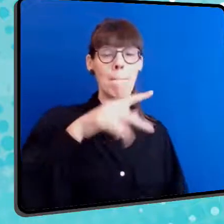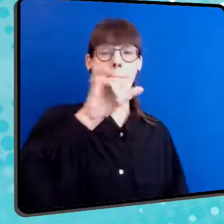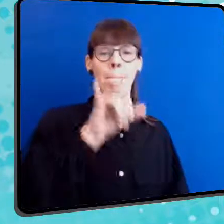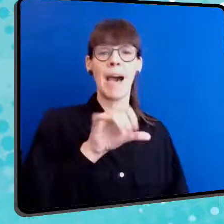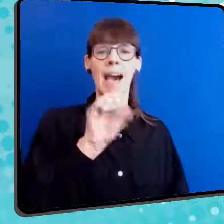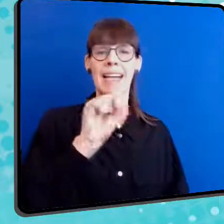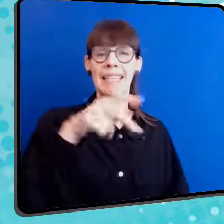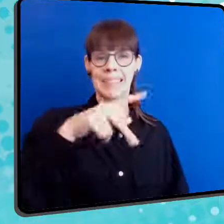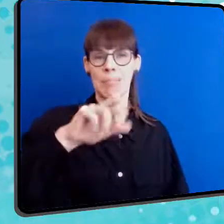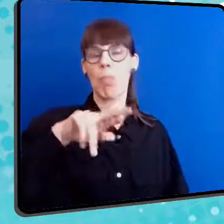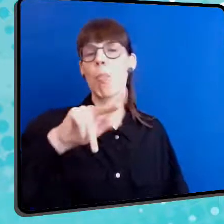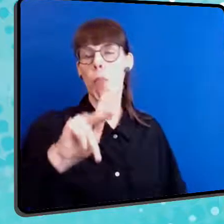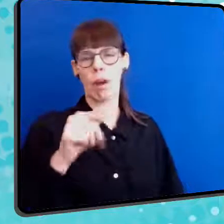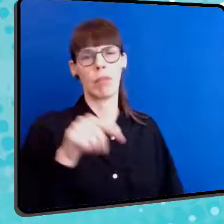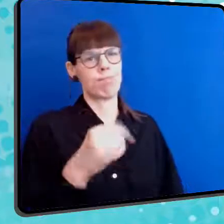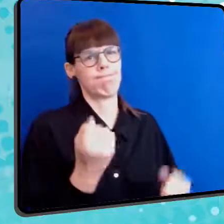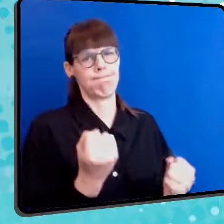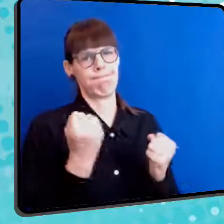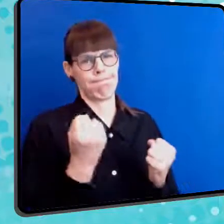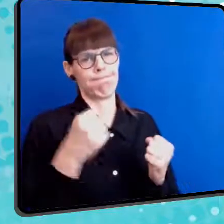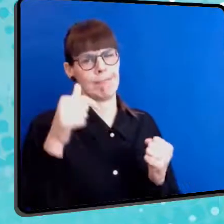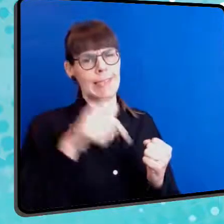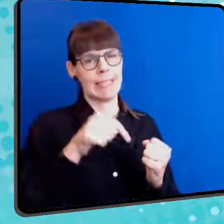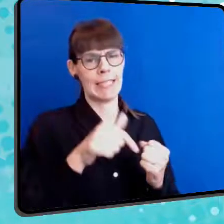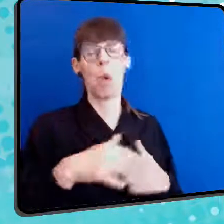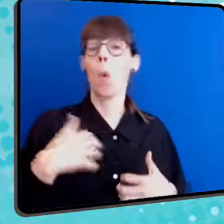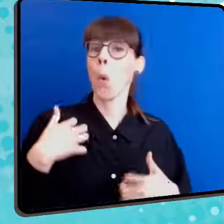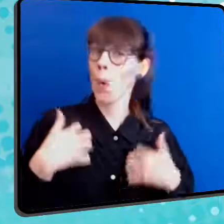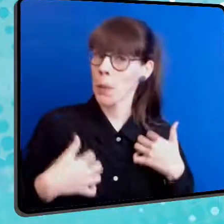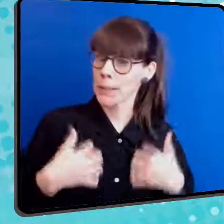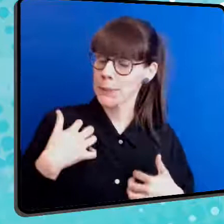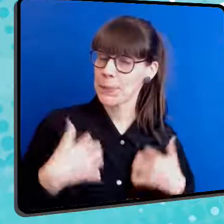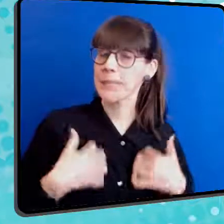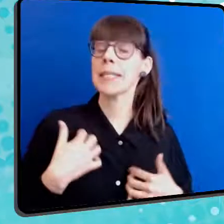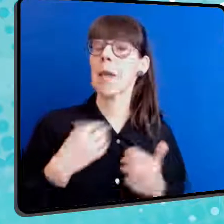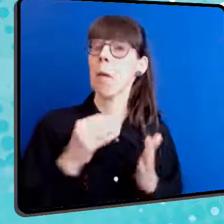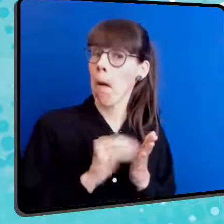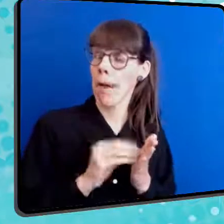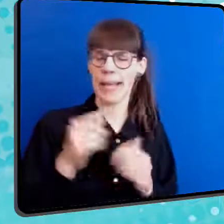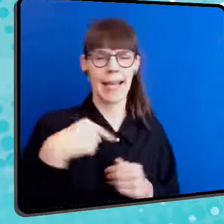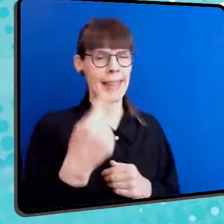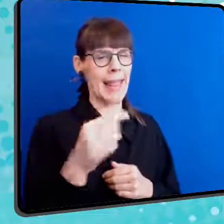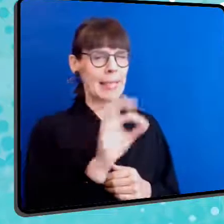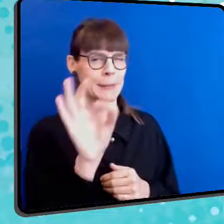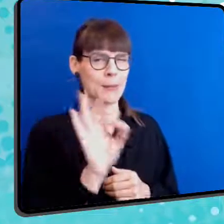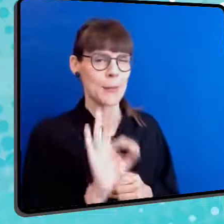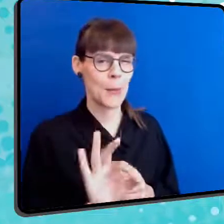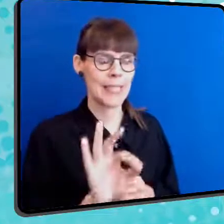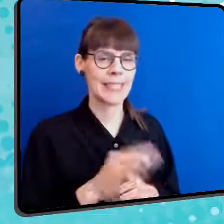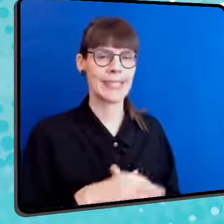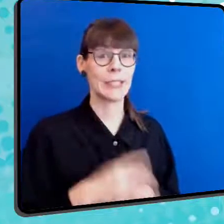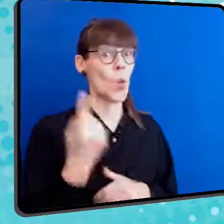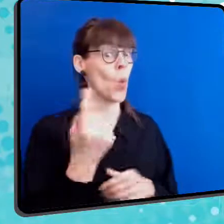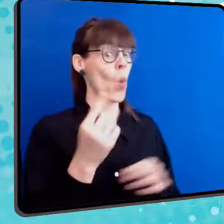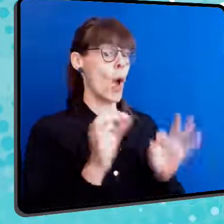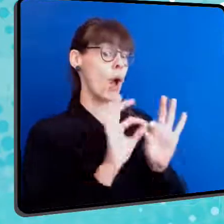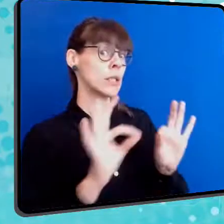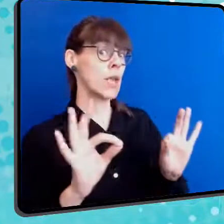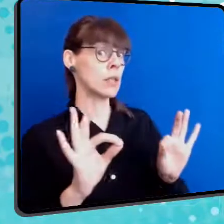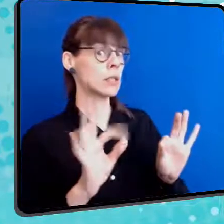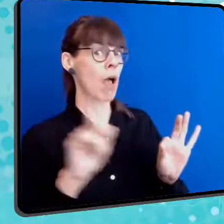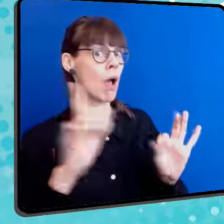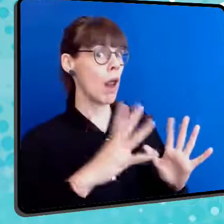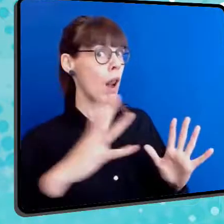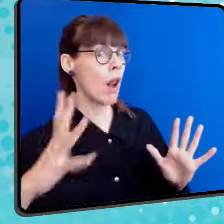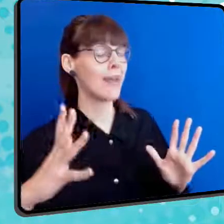Oh, that's an interesting one to note down. Okay, next question. No more than a sentence if possible, Terry. What was the last thing